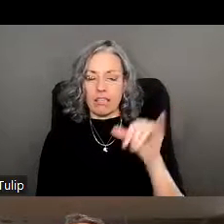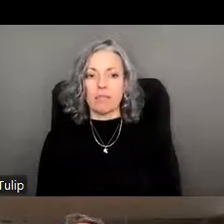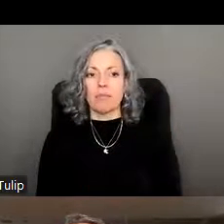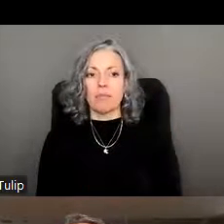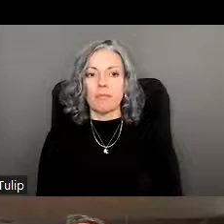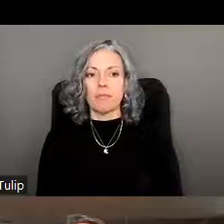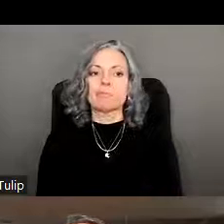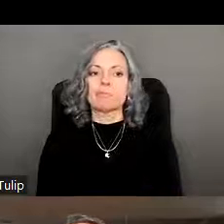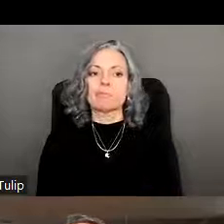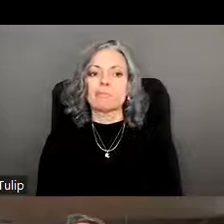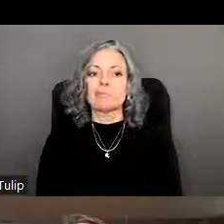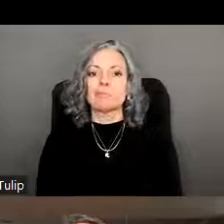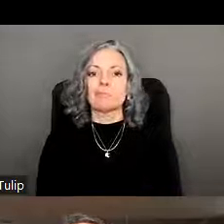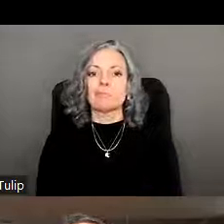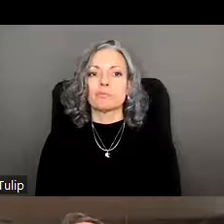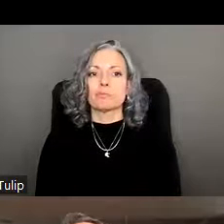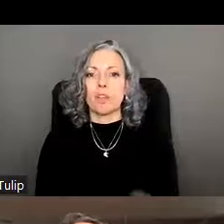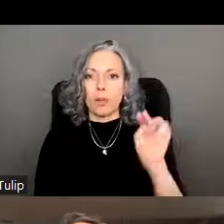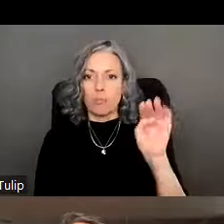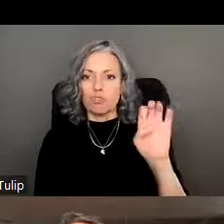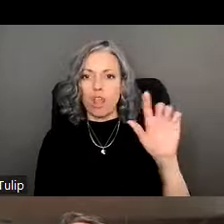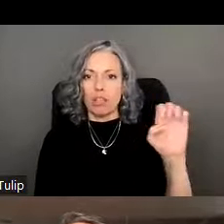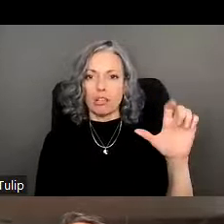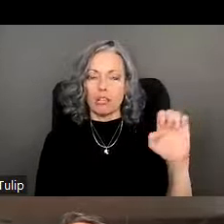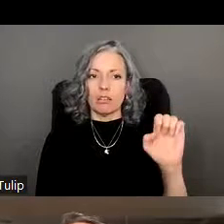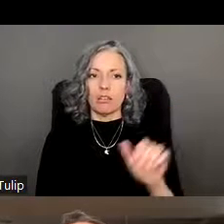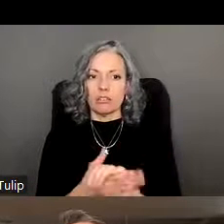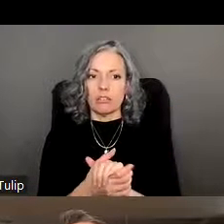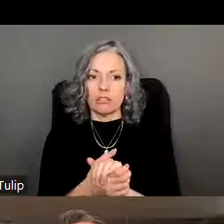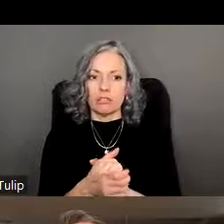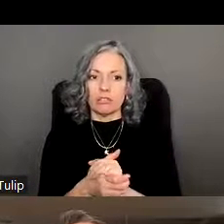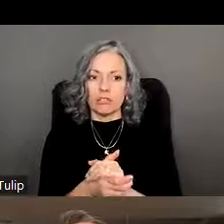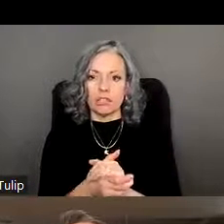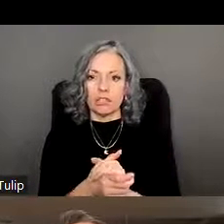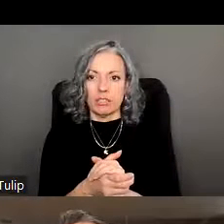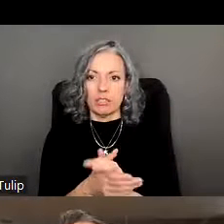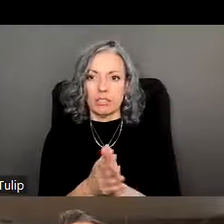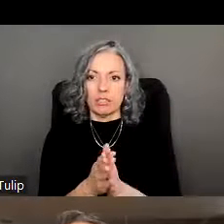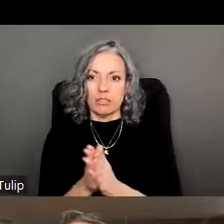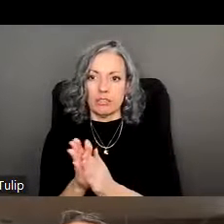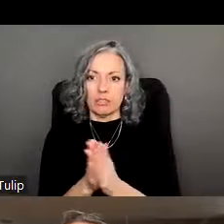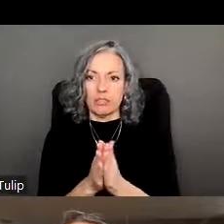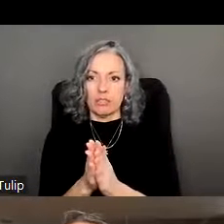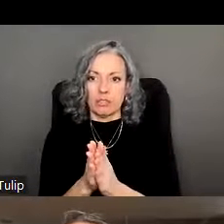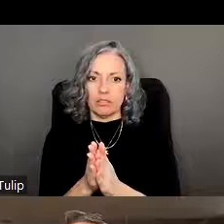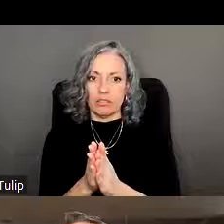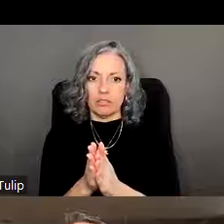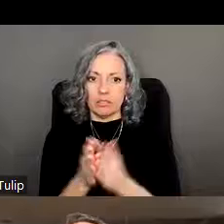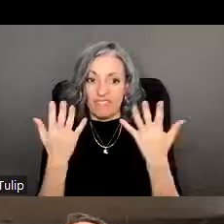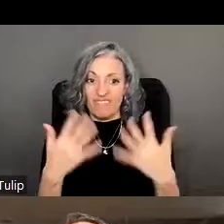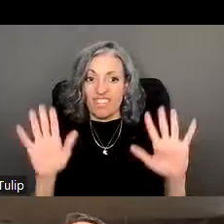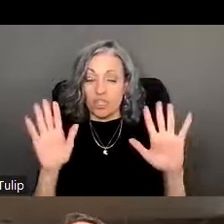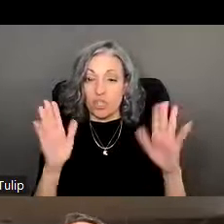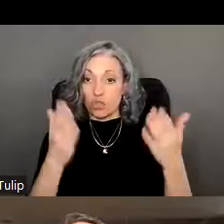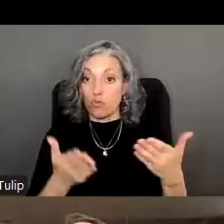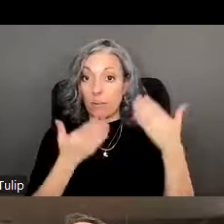let's see. So Michelle, are we back to the public comment first, or are we going to finalize the recommendations right